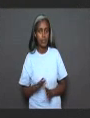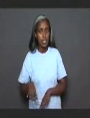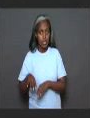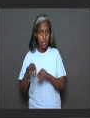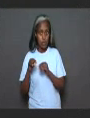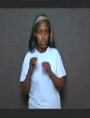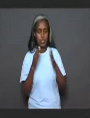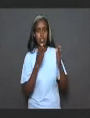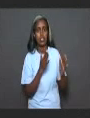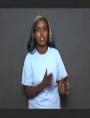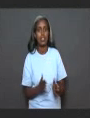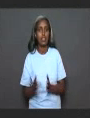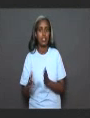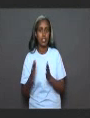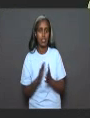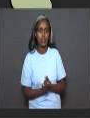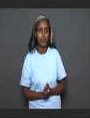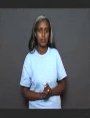Students, let's get ready.